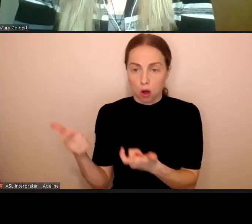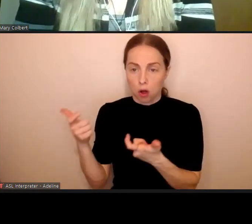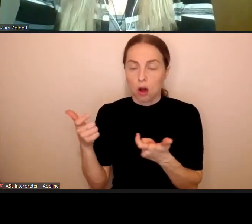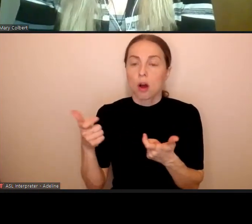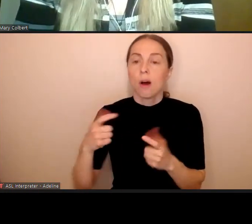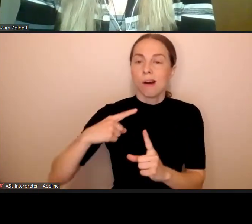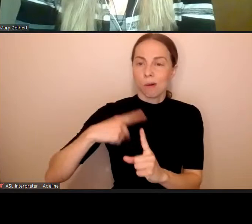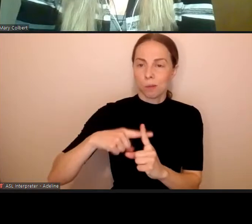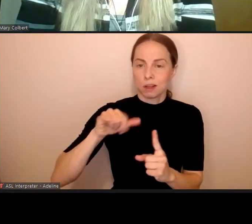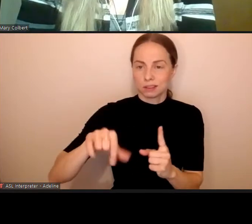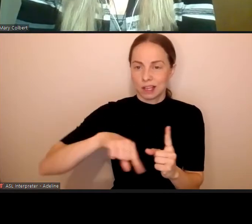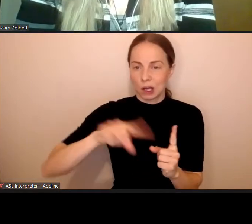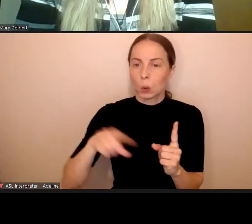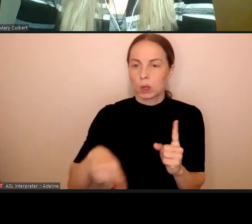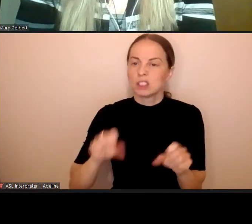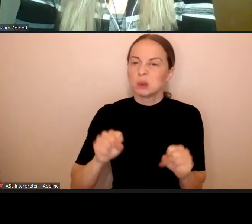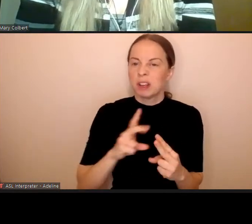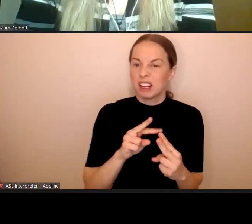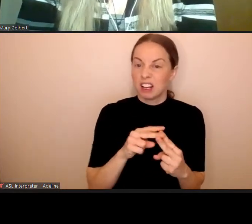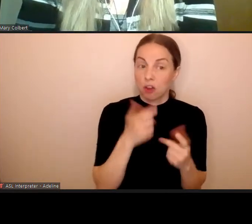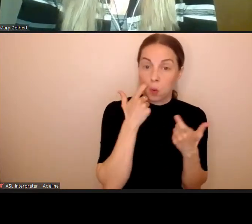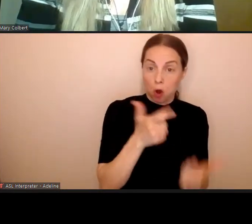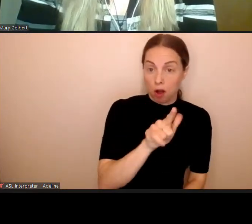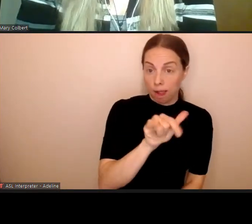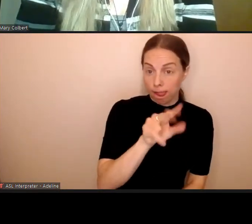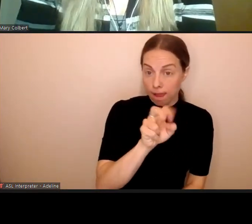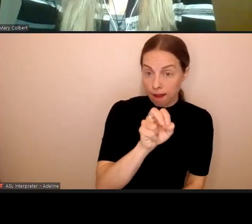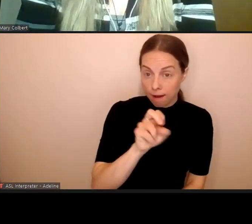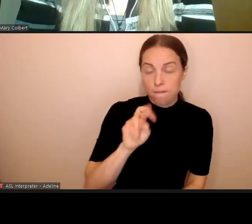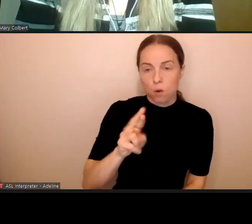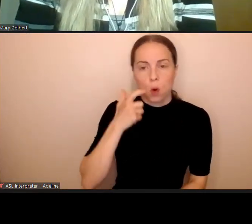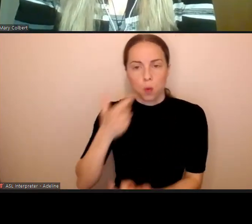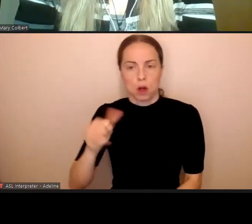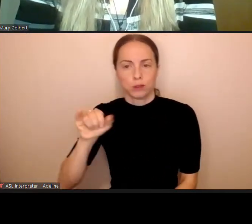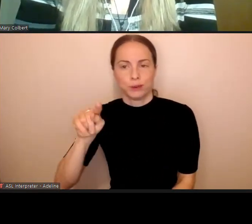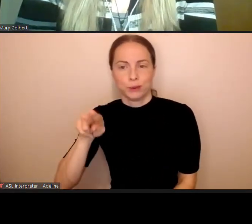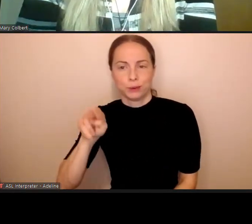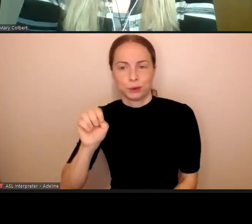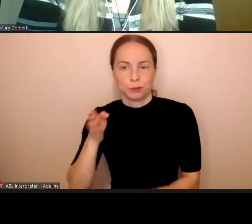I would like to start with some introductions. My name is Tian Lim. I